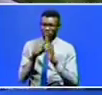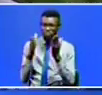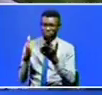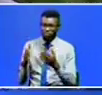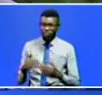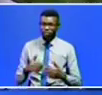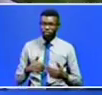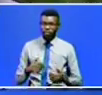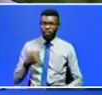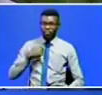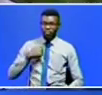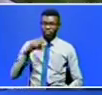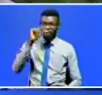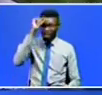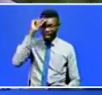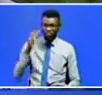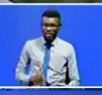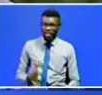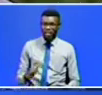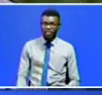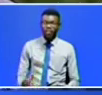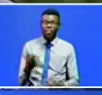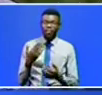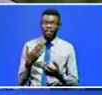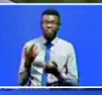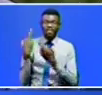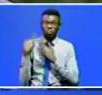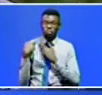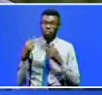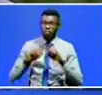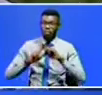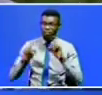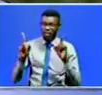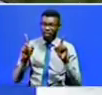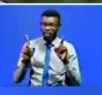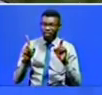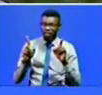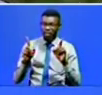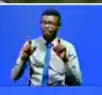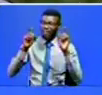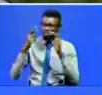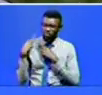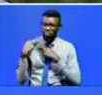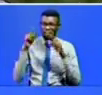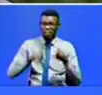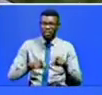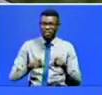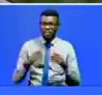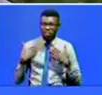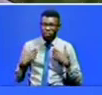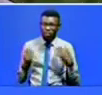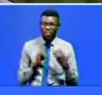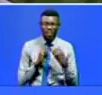me as a governor who has to be held responsible, somebody has to be held responsible. Rather than innocent